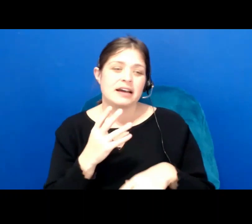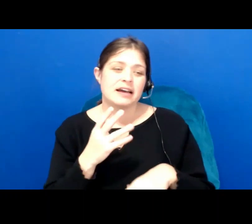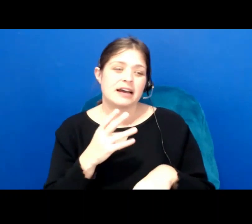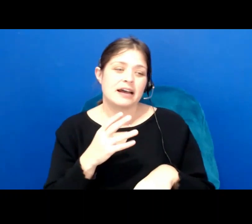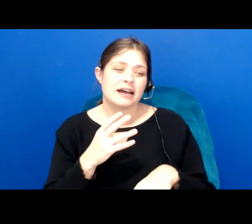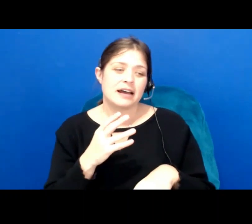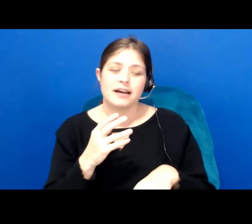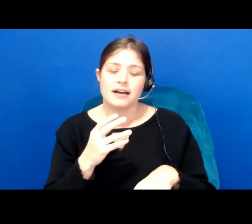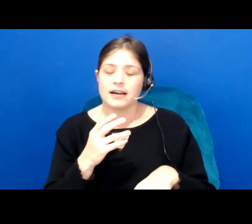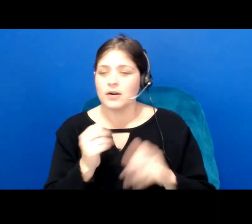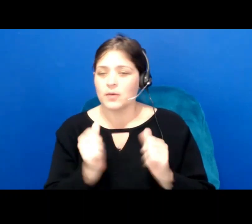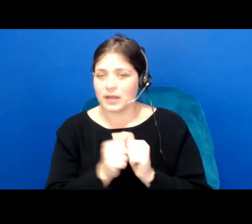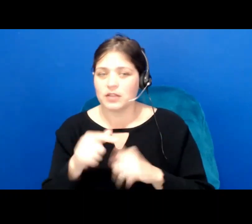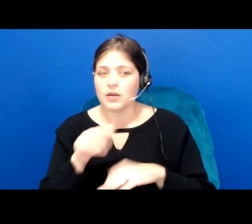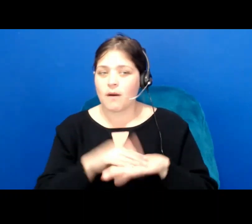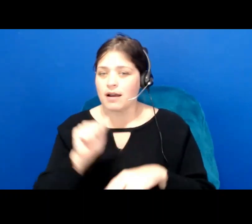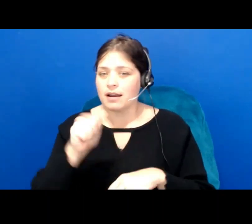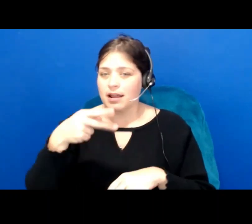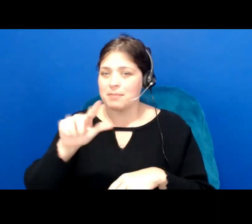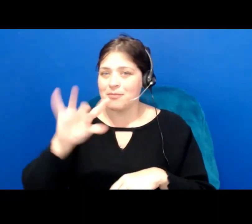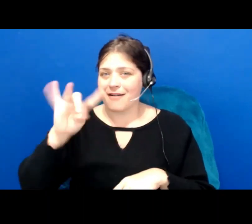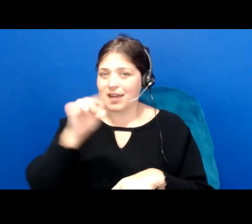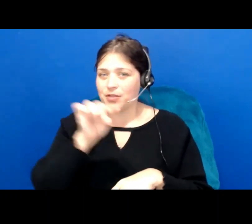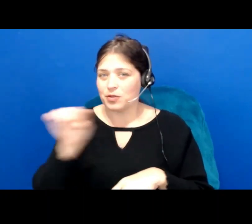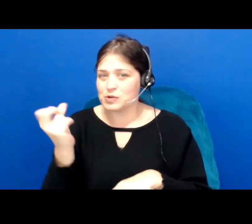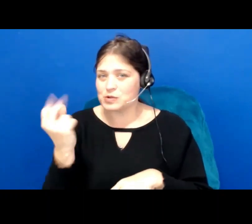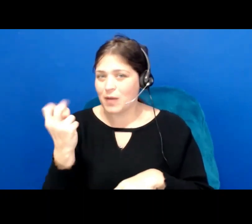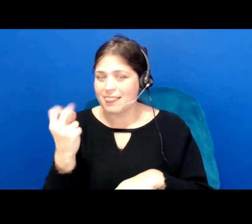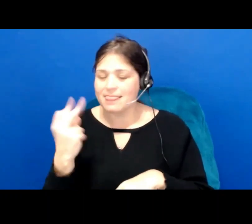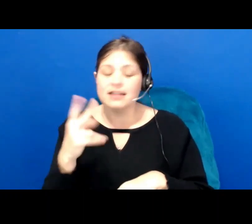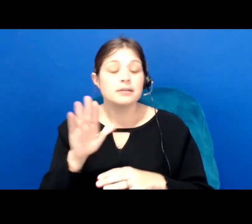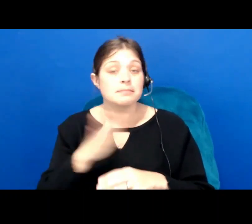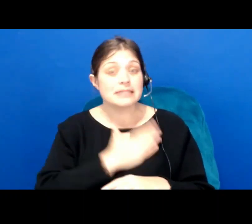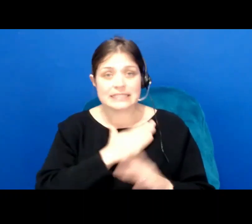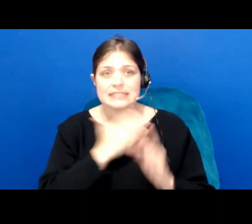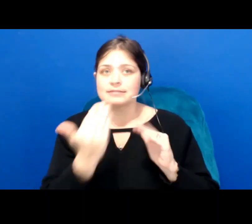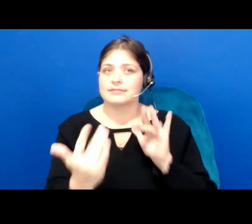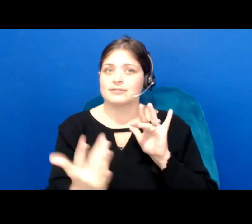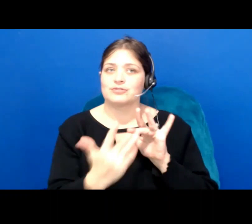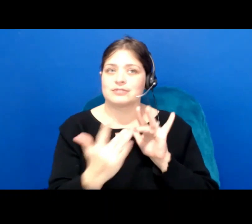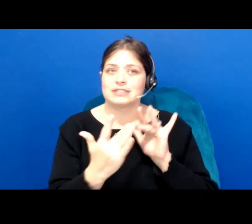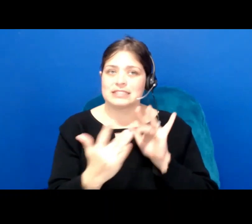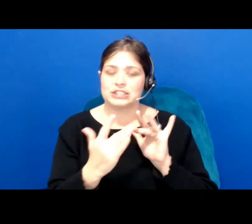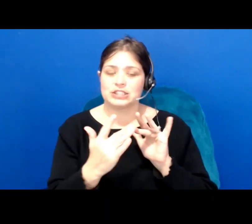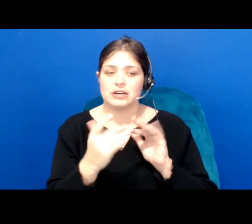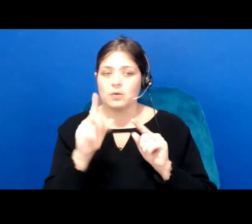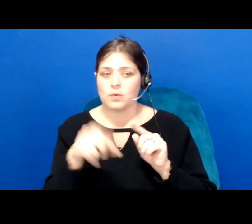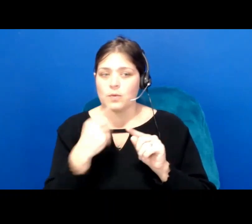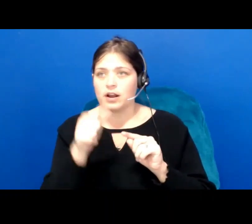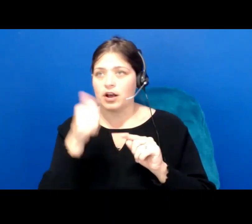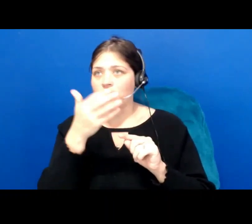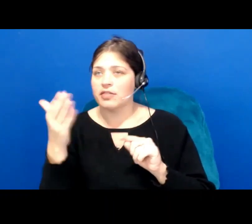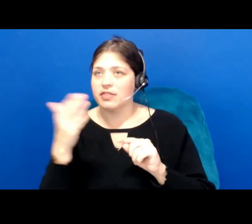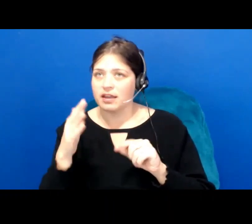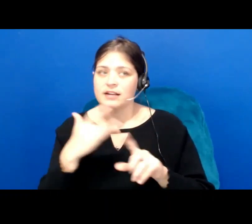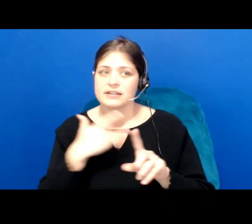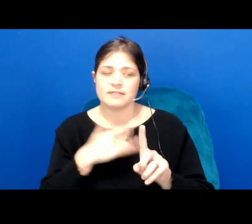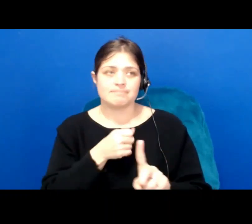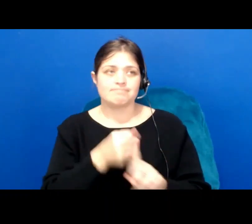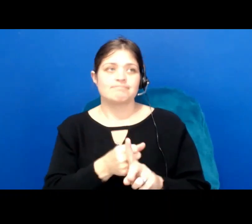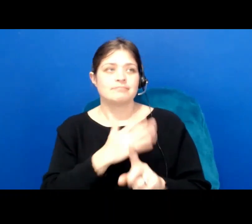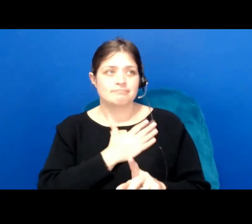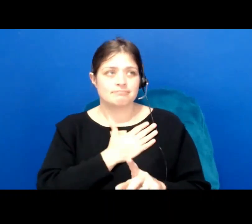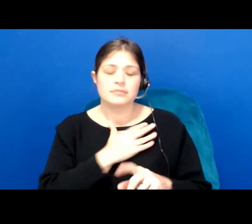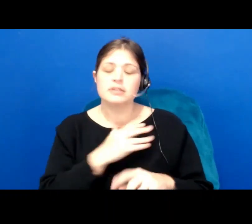with you on April 8th through 12th. Don't hesitate to reach out as other things strike you. I want to thank all